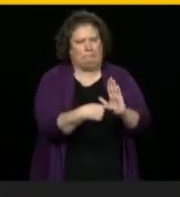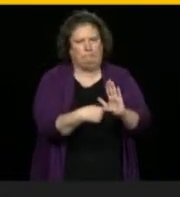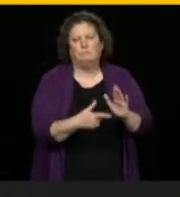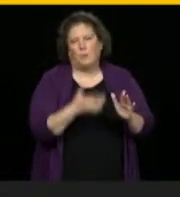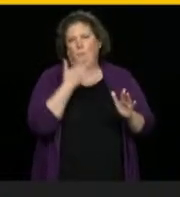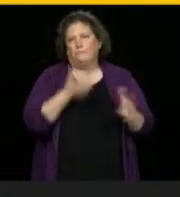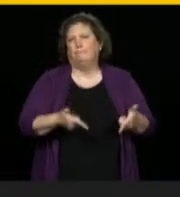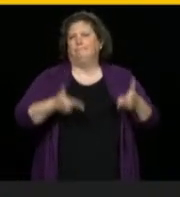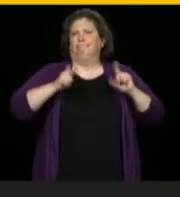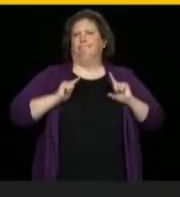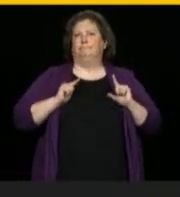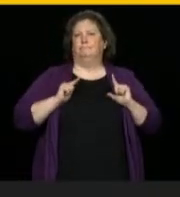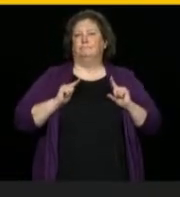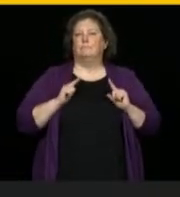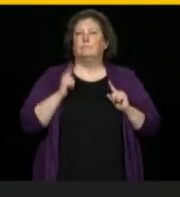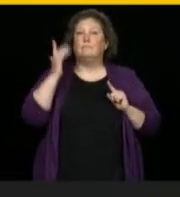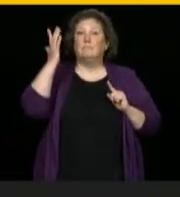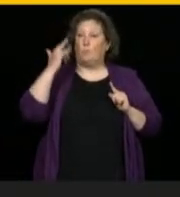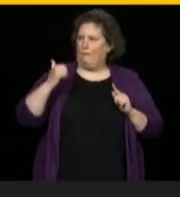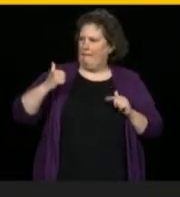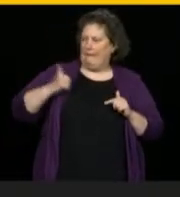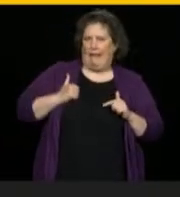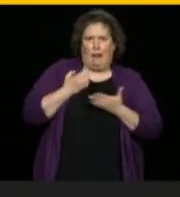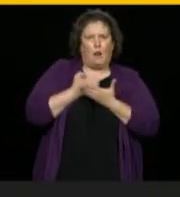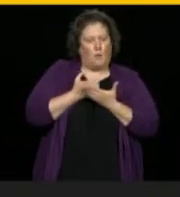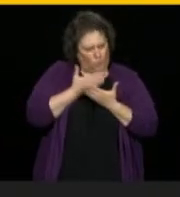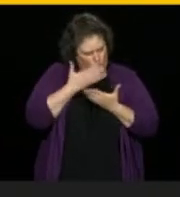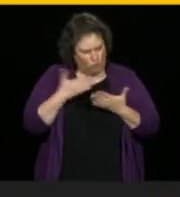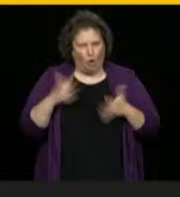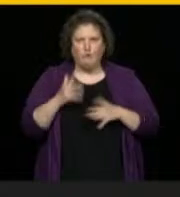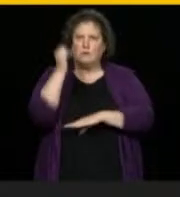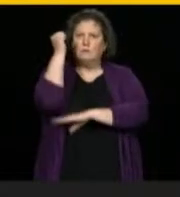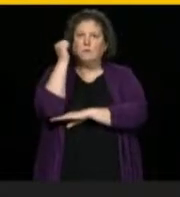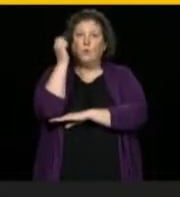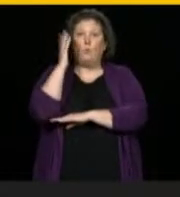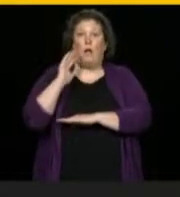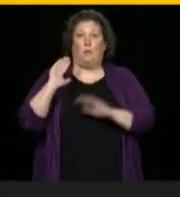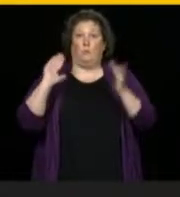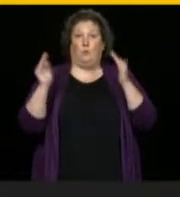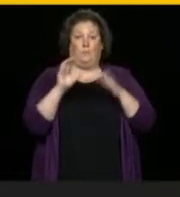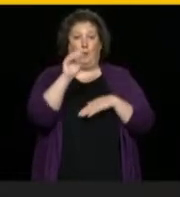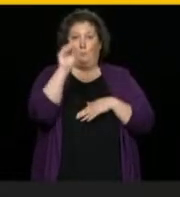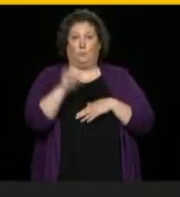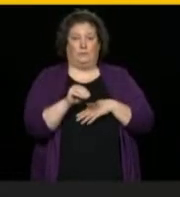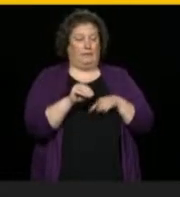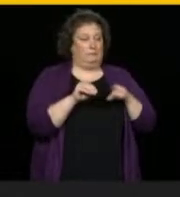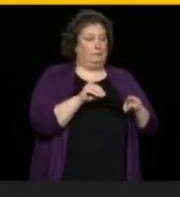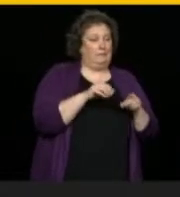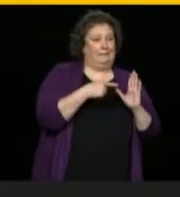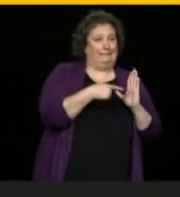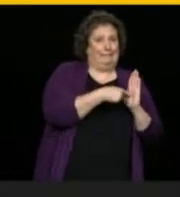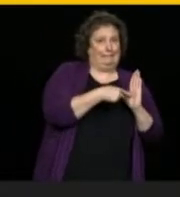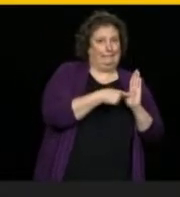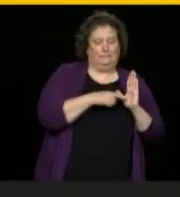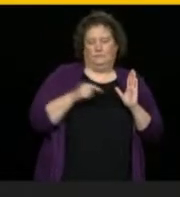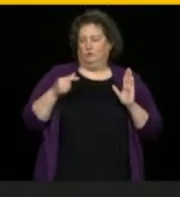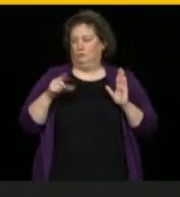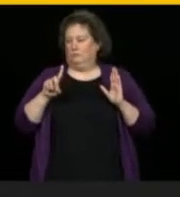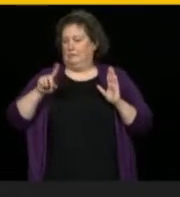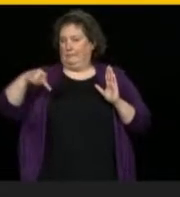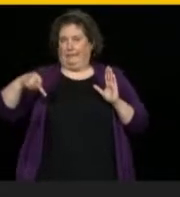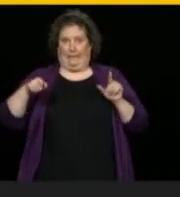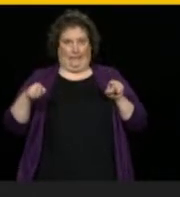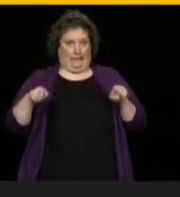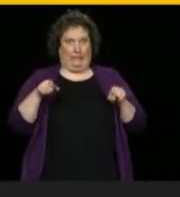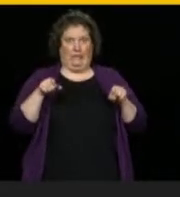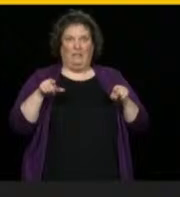strong footing with a net debt to GDP ratio considerably lower than the rest of the G7. Our government was